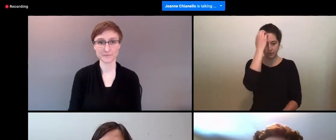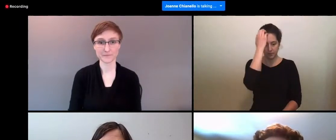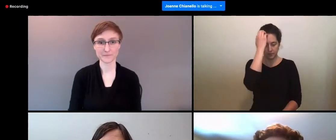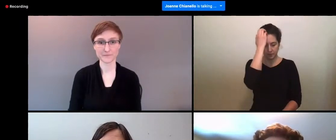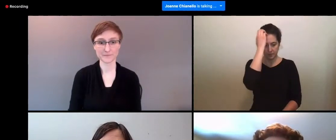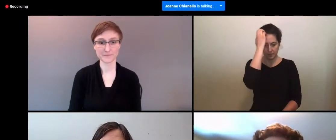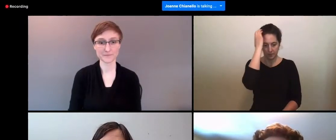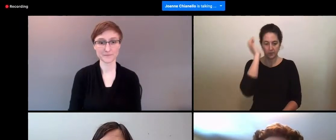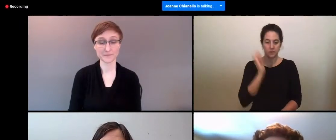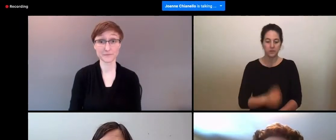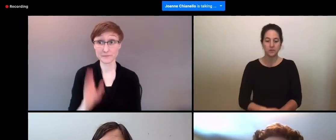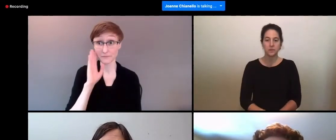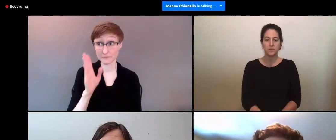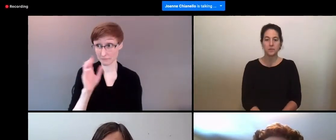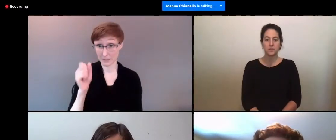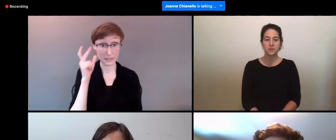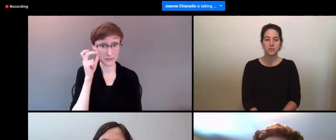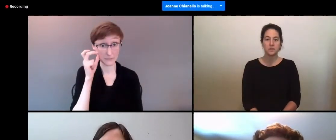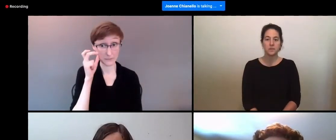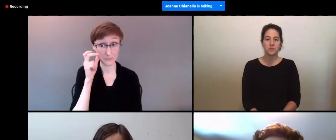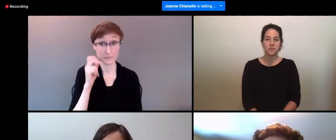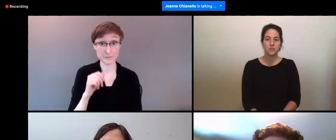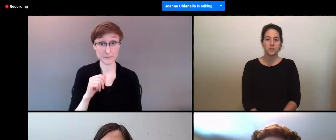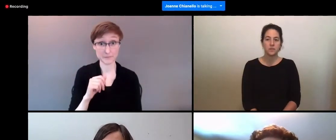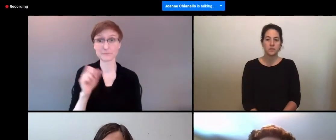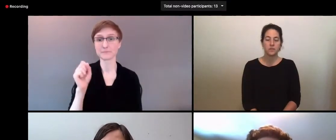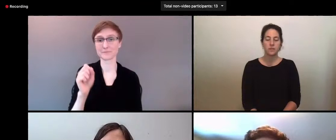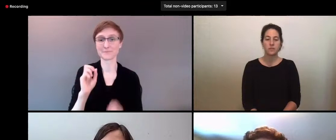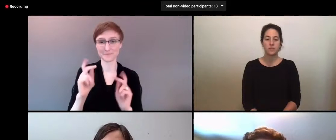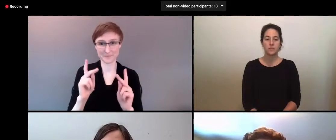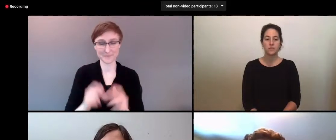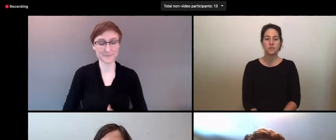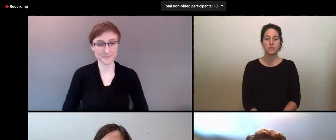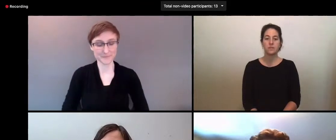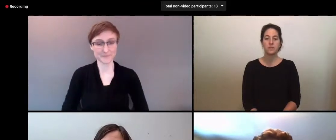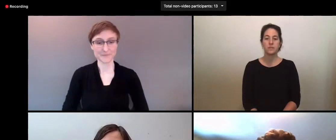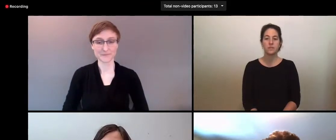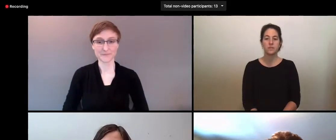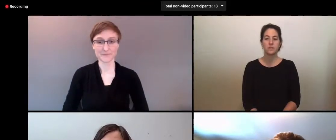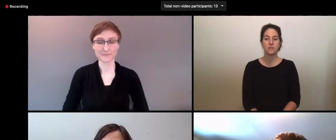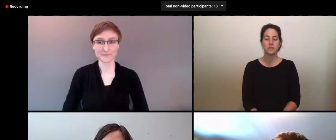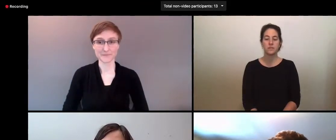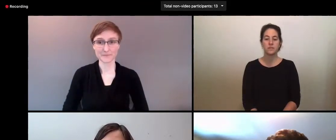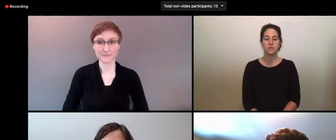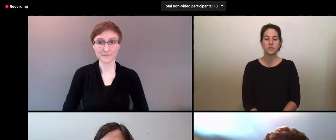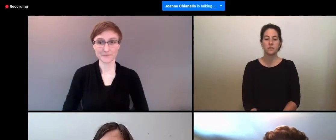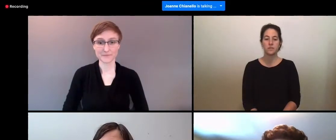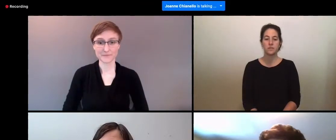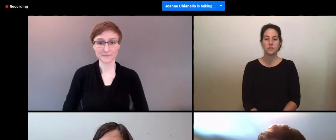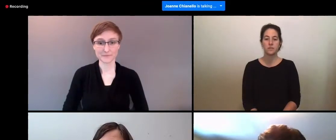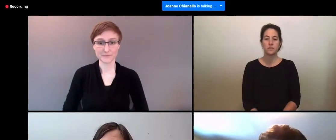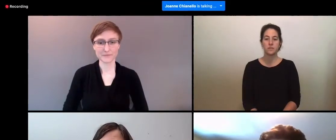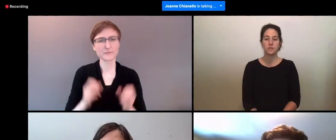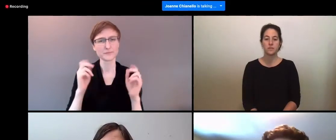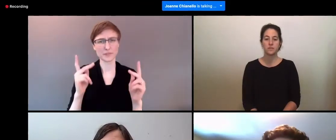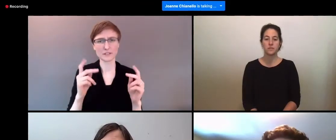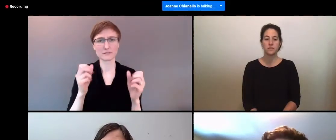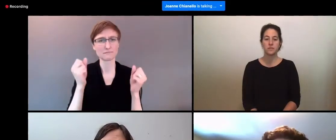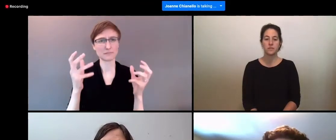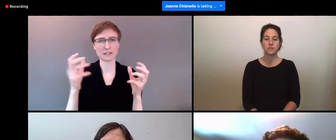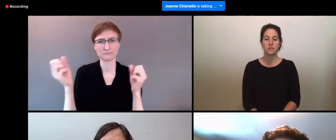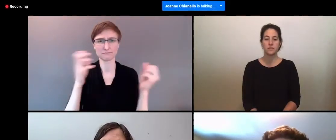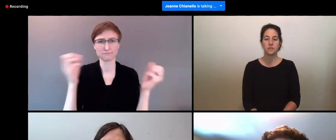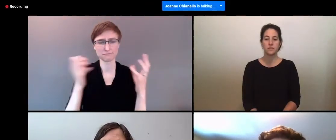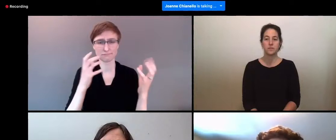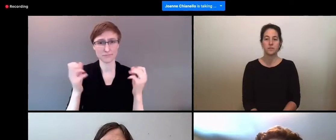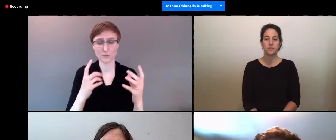Hi there. Am I unmuted? You're good. Good. All right. So we're getting all kinds of reports back today. Of